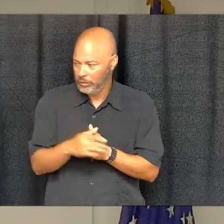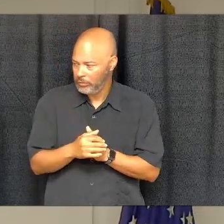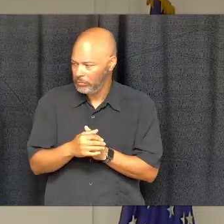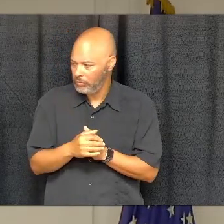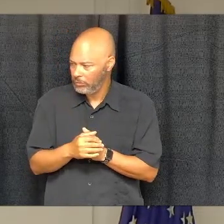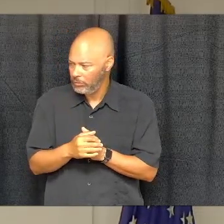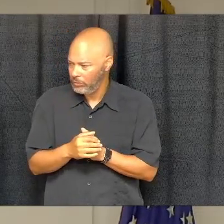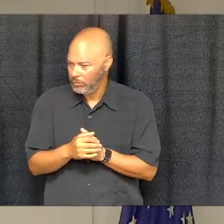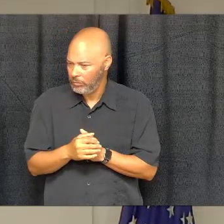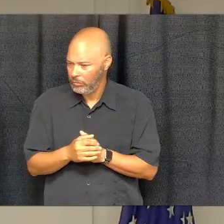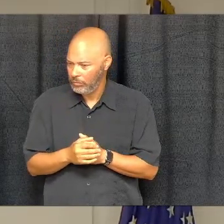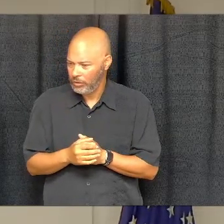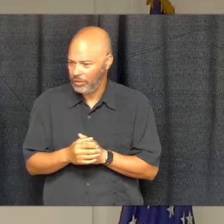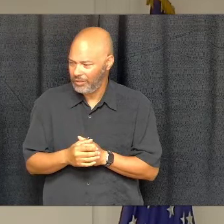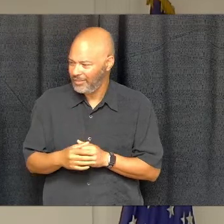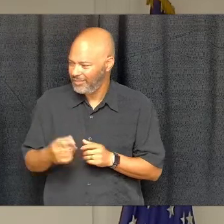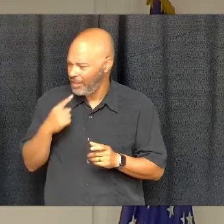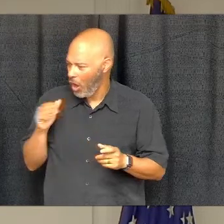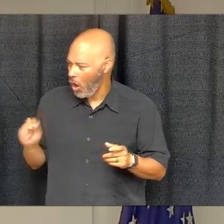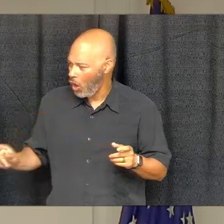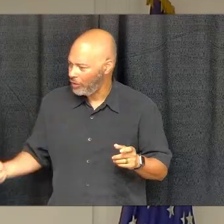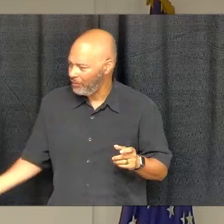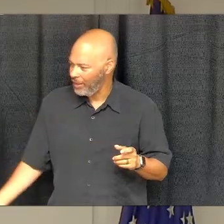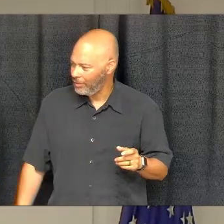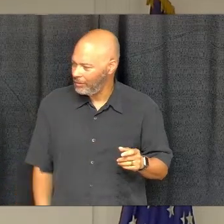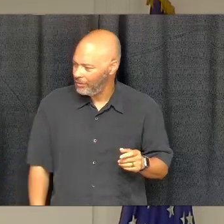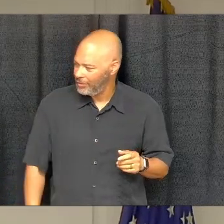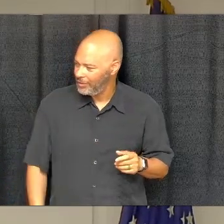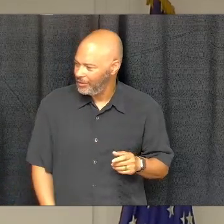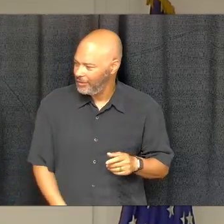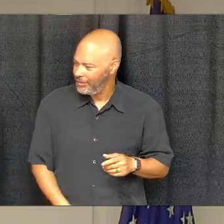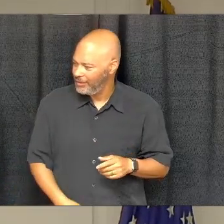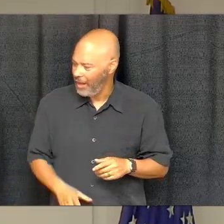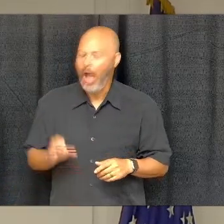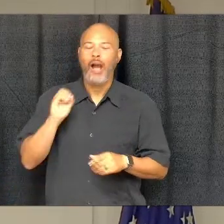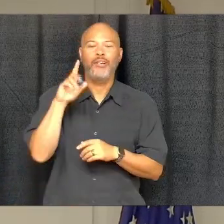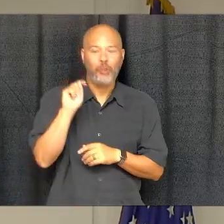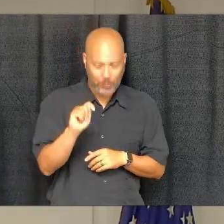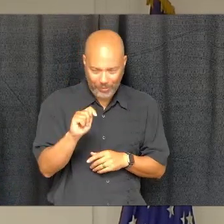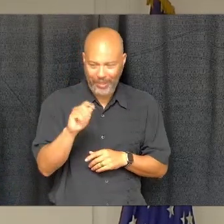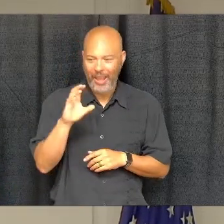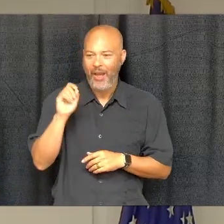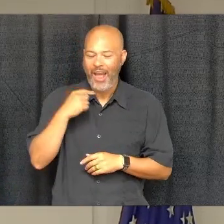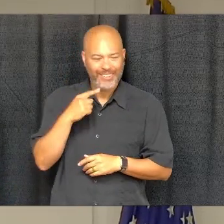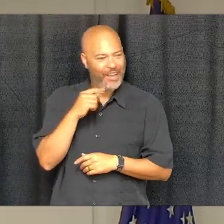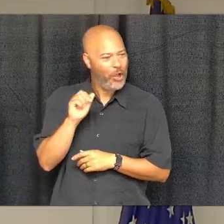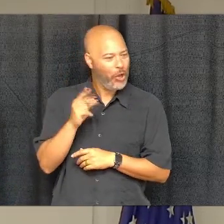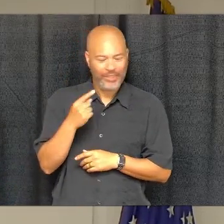heard it here first. Okay. October. Did I say August?